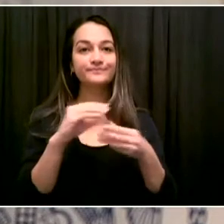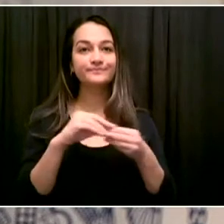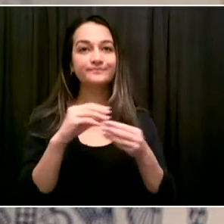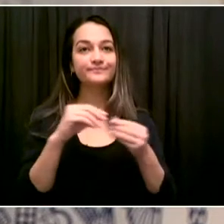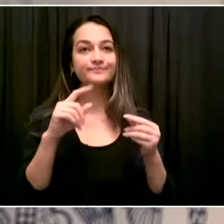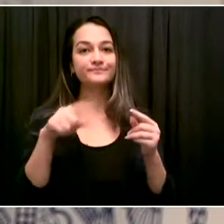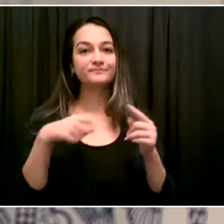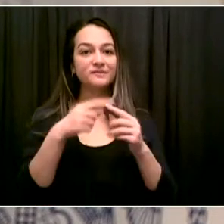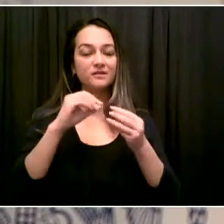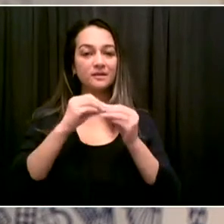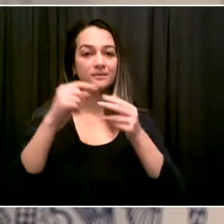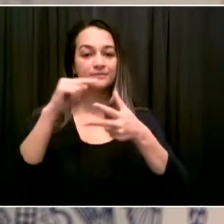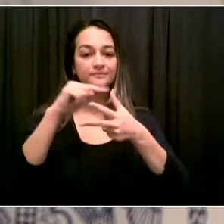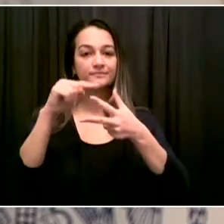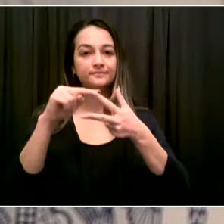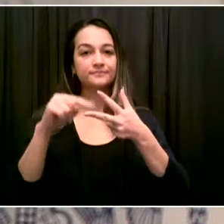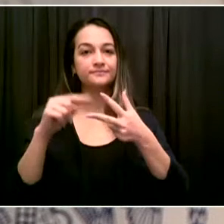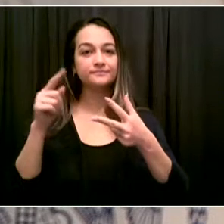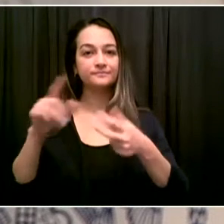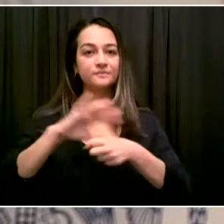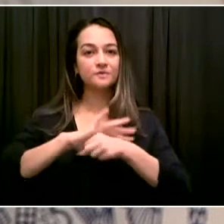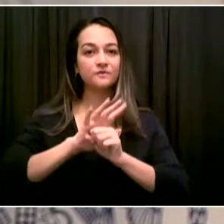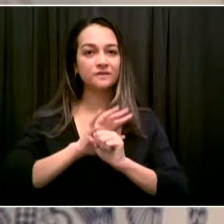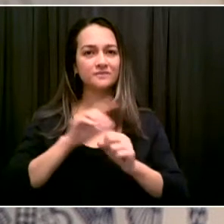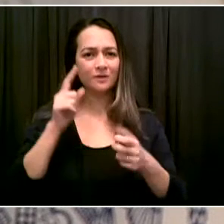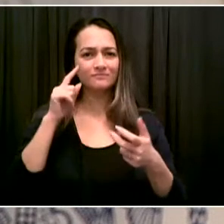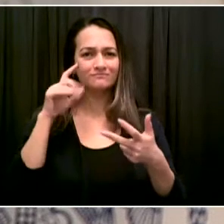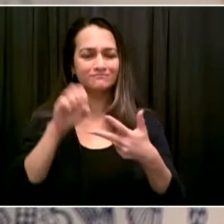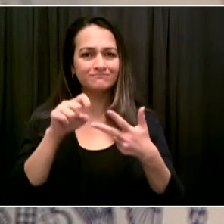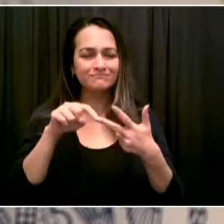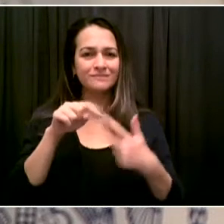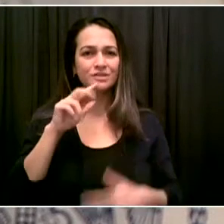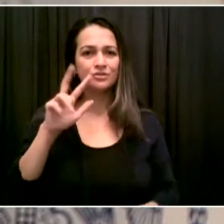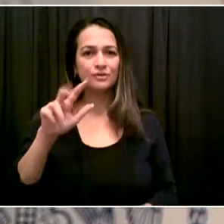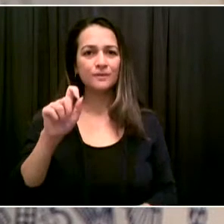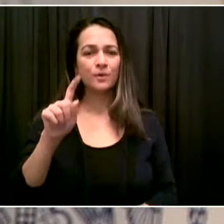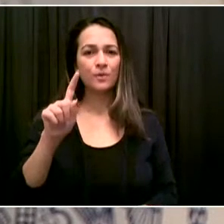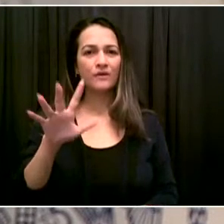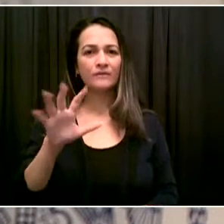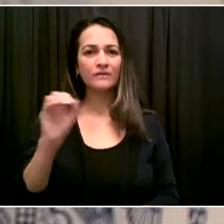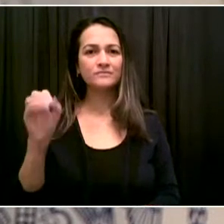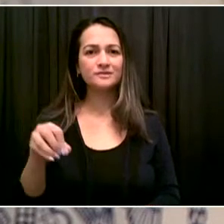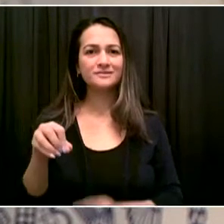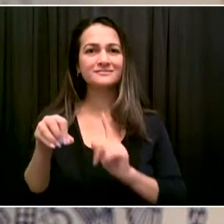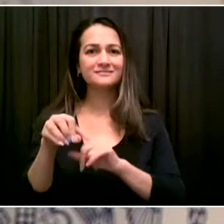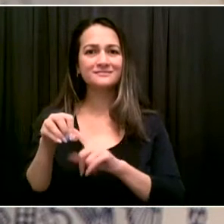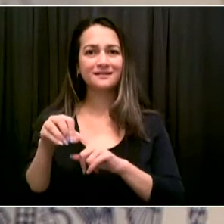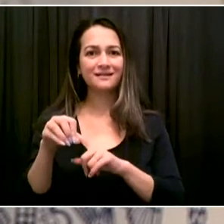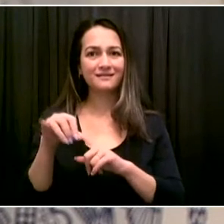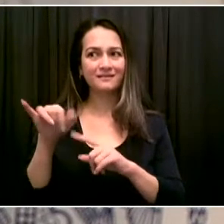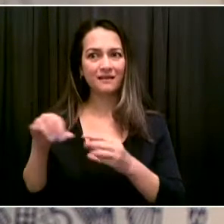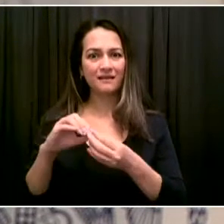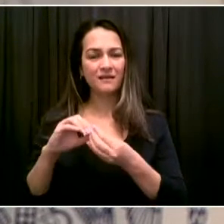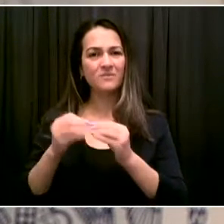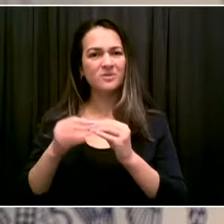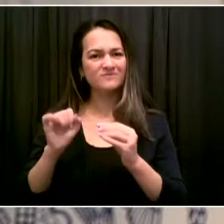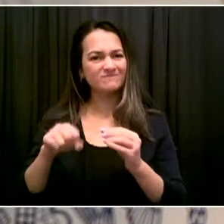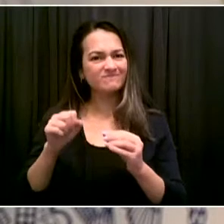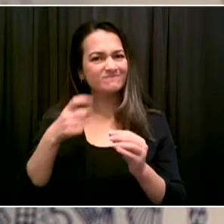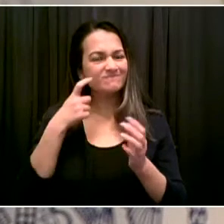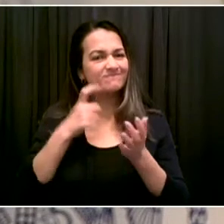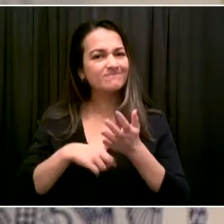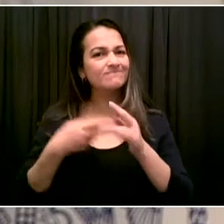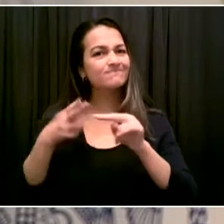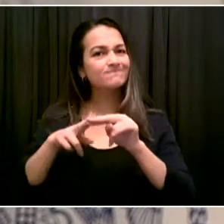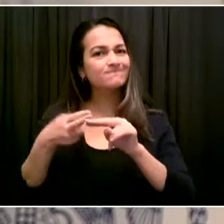3.14%. You know, that number's been climbing, but there are certain pockets of the city that are much higher. Ozone